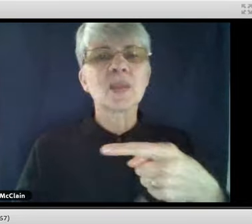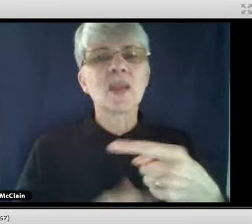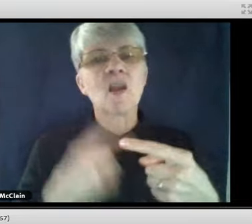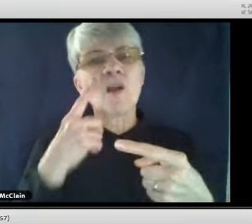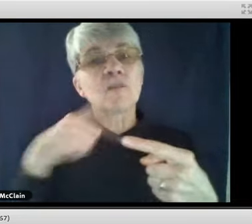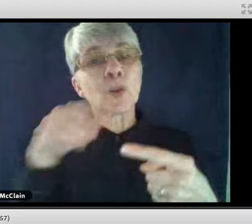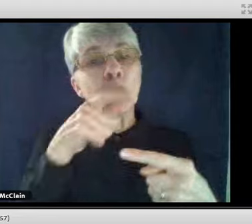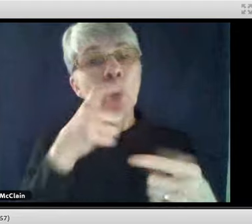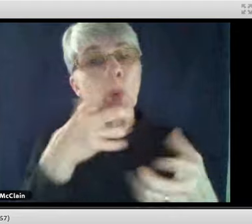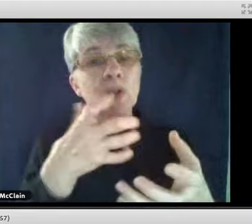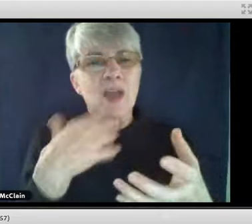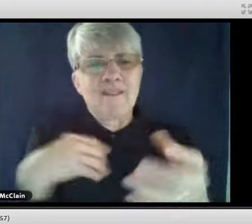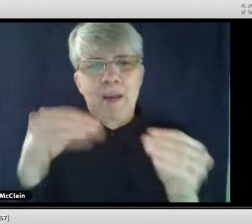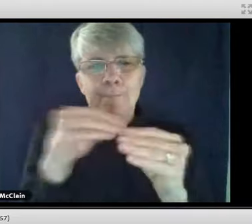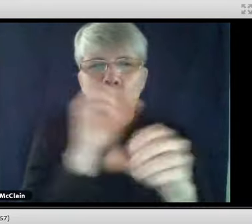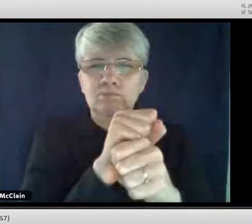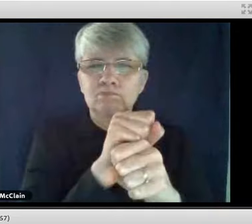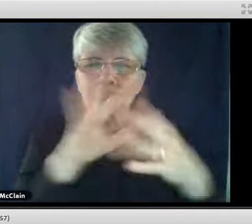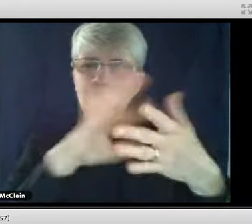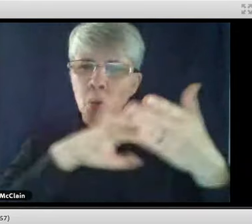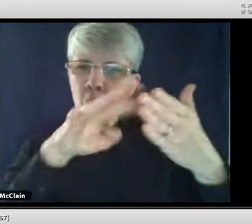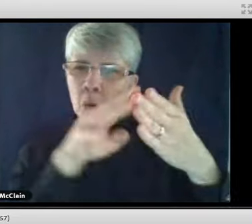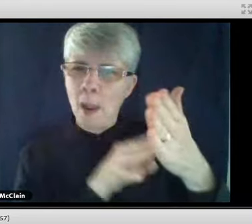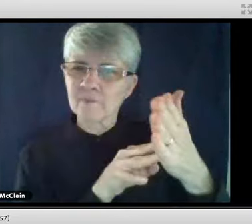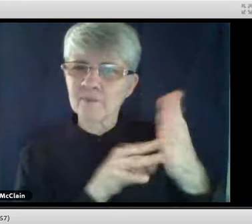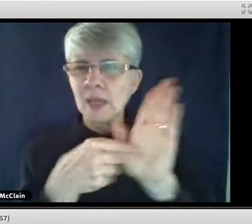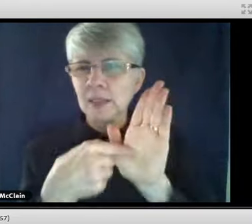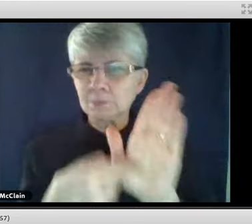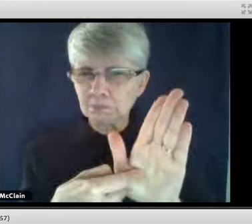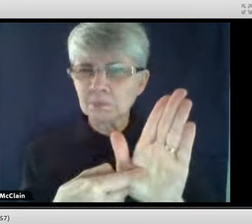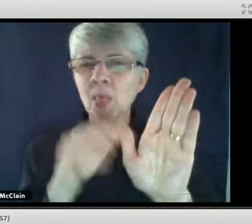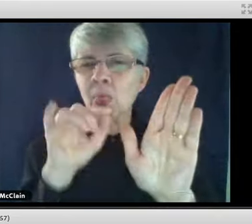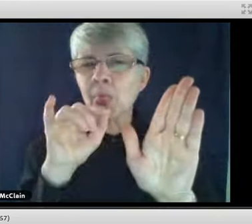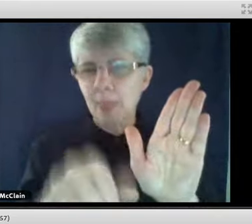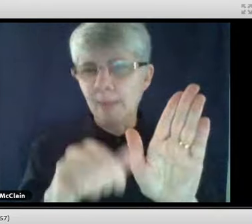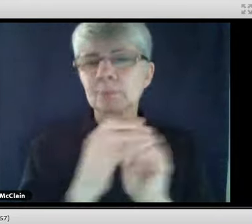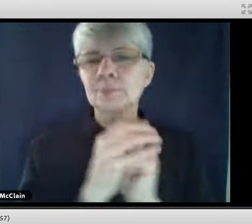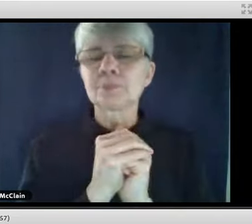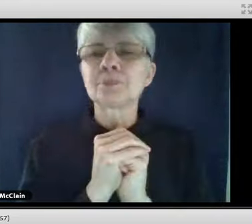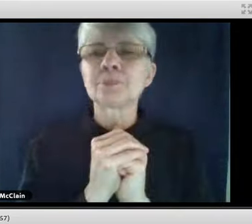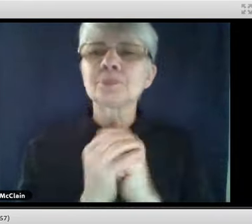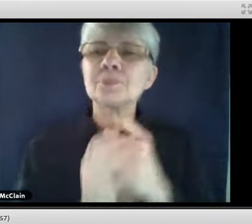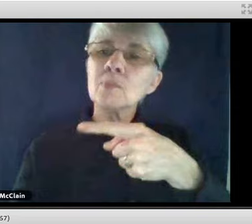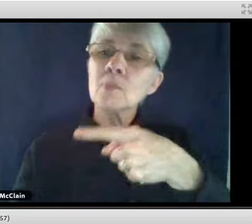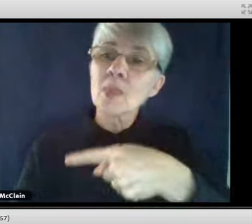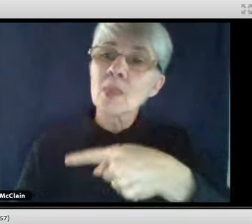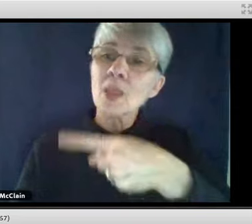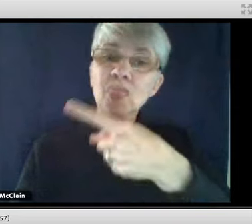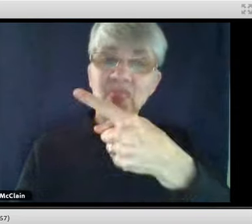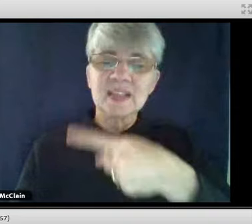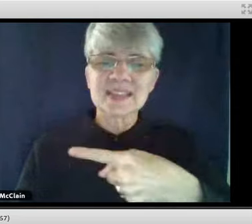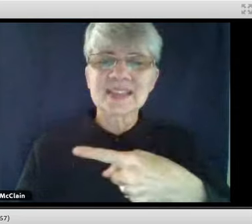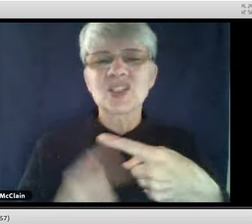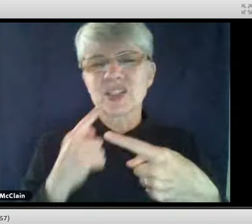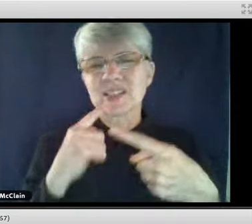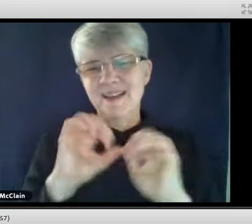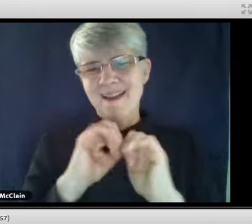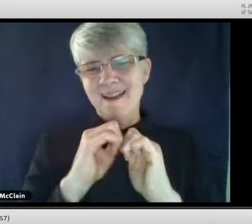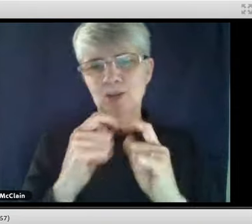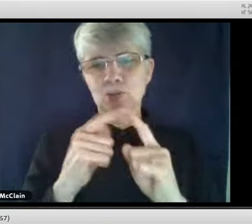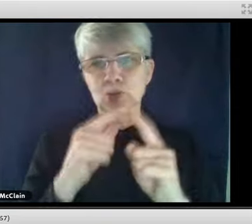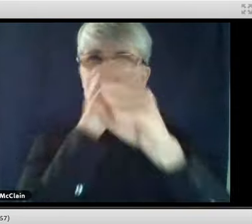like to have a more kind of graphic visual display of what this looks like. This is just, a way to kind of